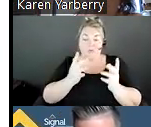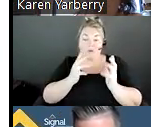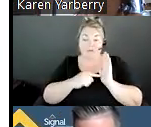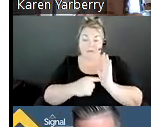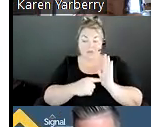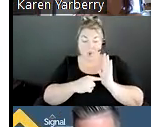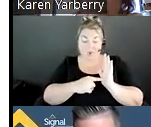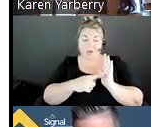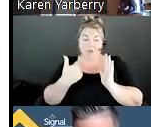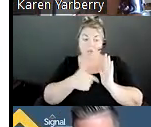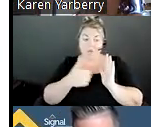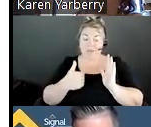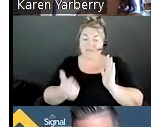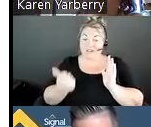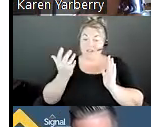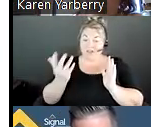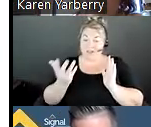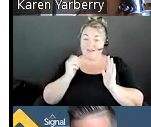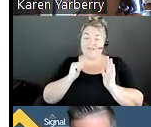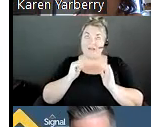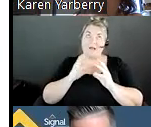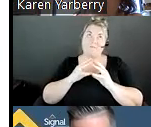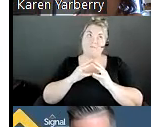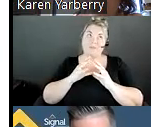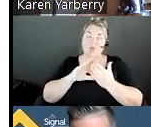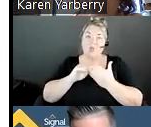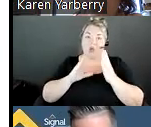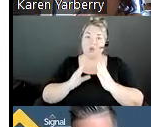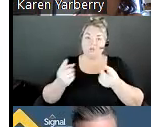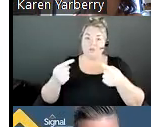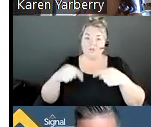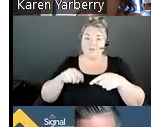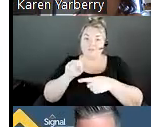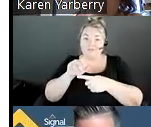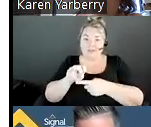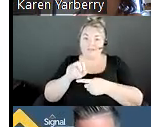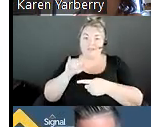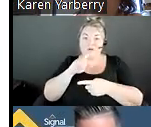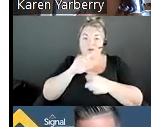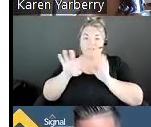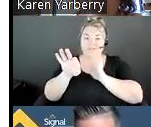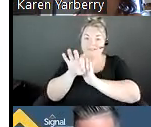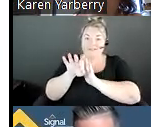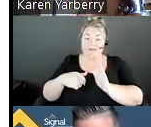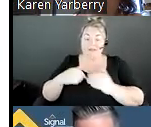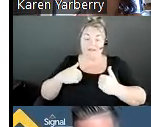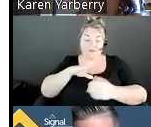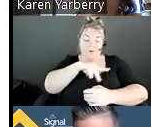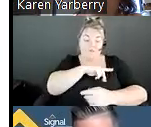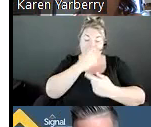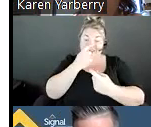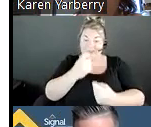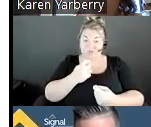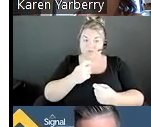note that we have a lot of learners coming to the site that are selecting, I have a personal